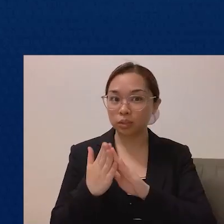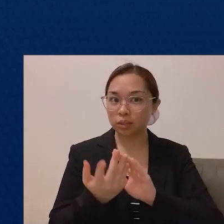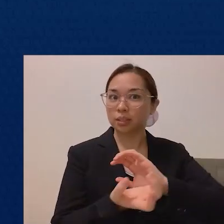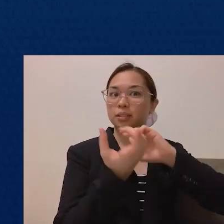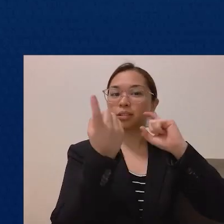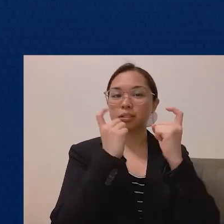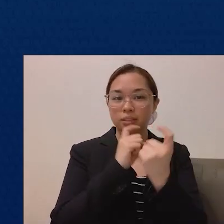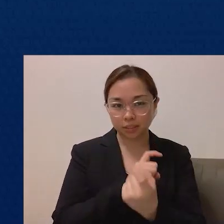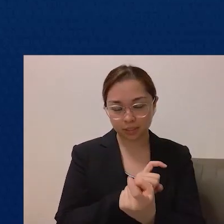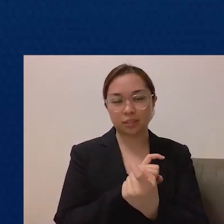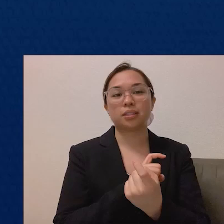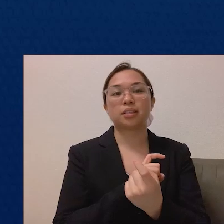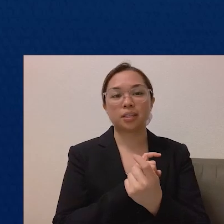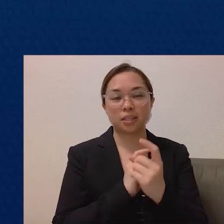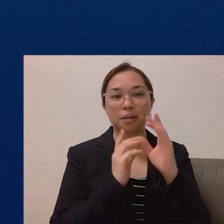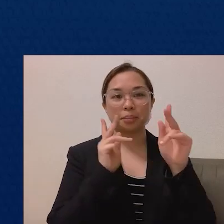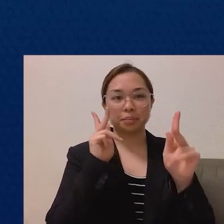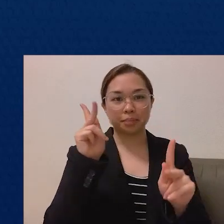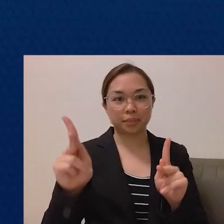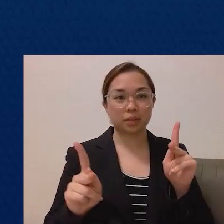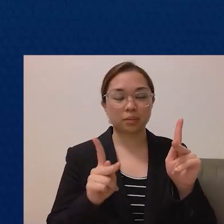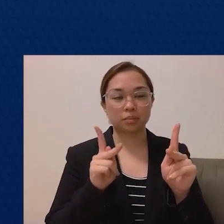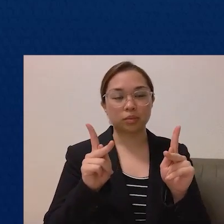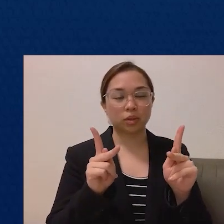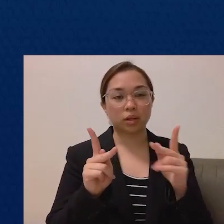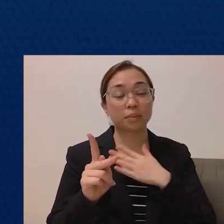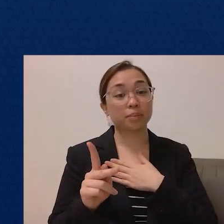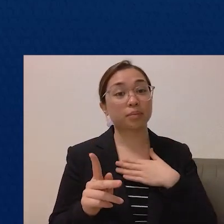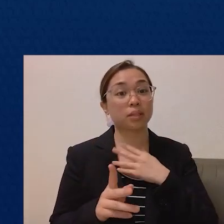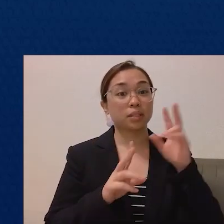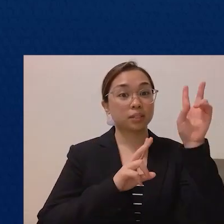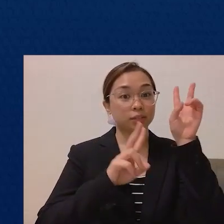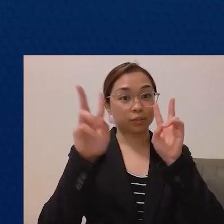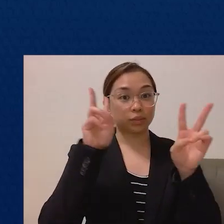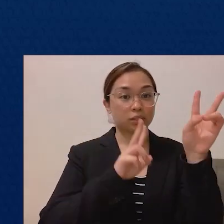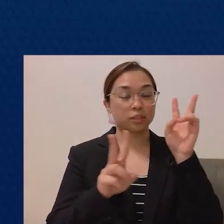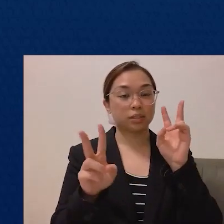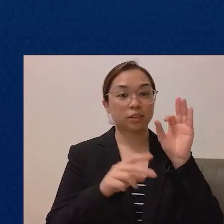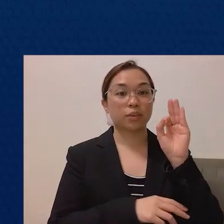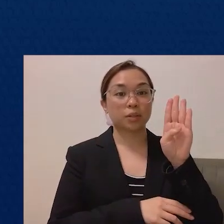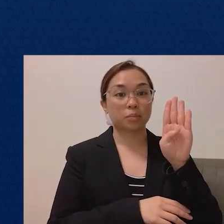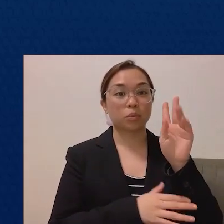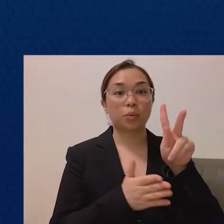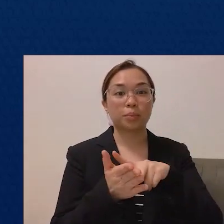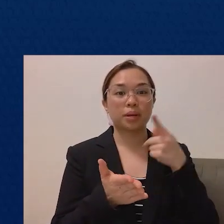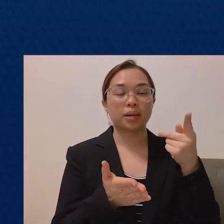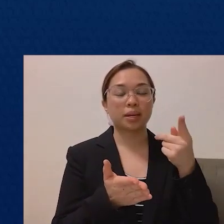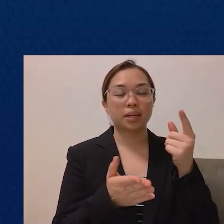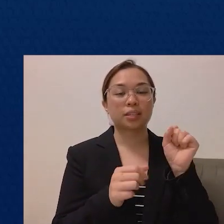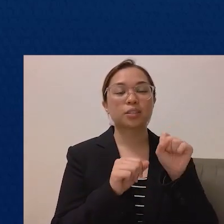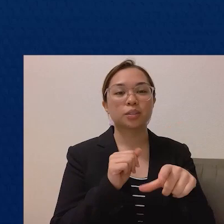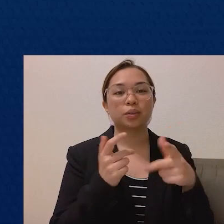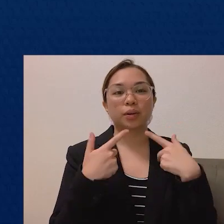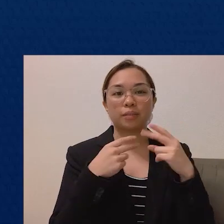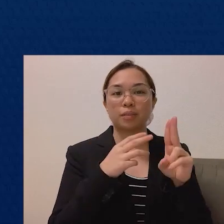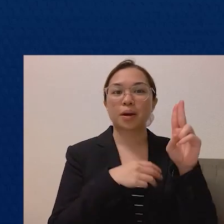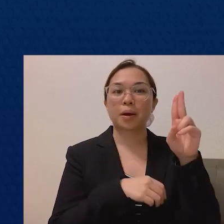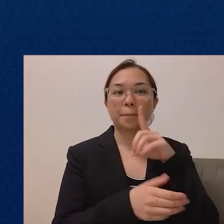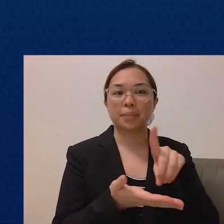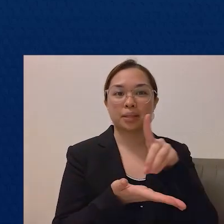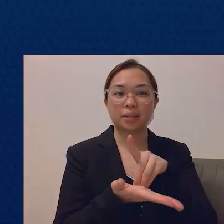these communities. Just visit these Facebook pages to stay updated with their latest programs and